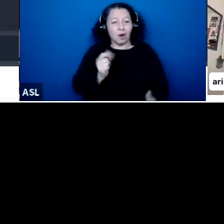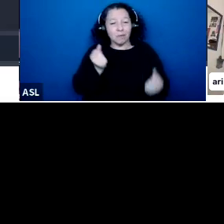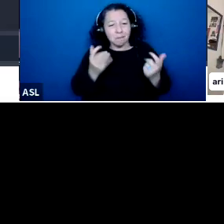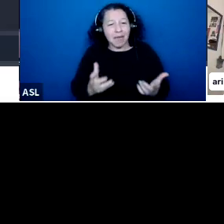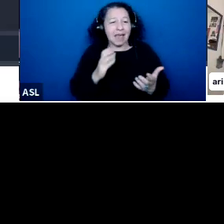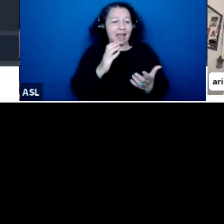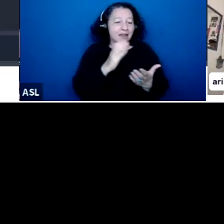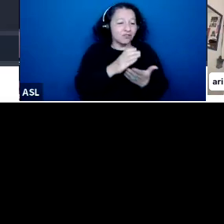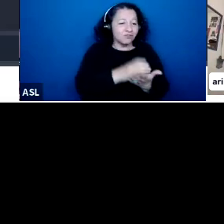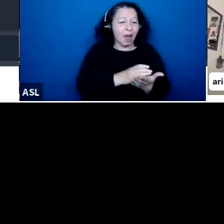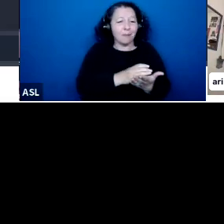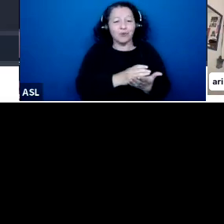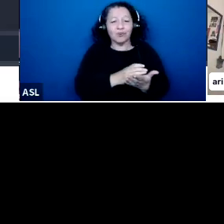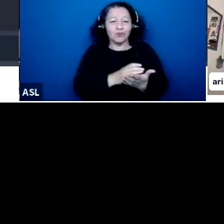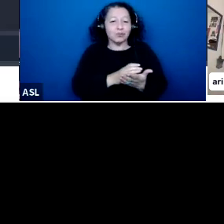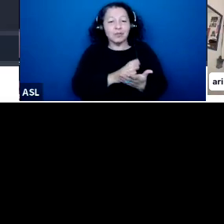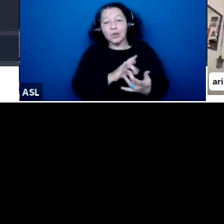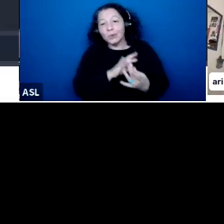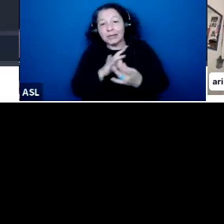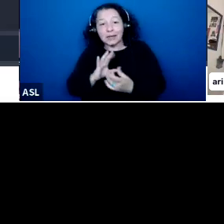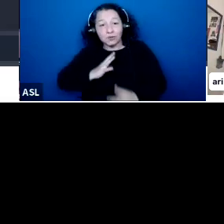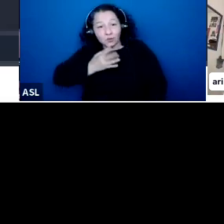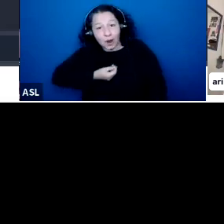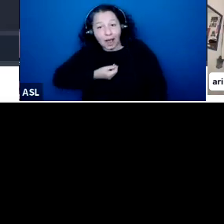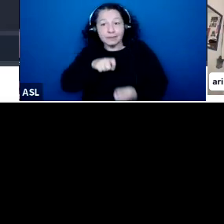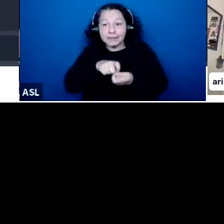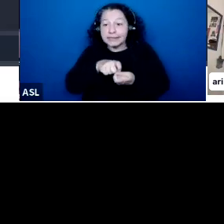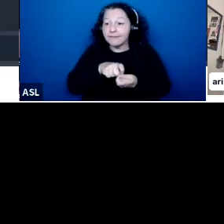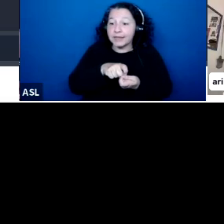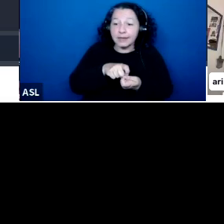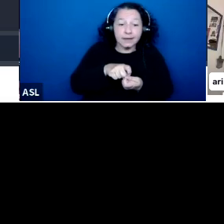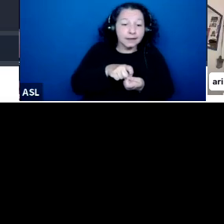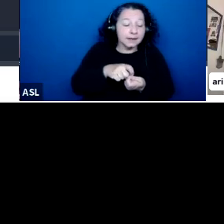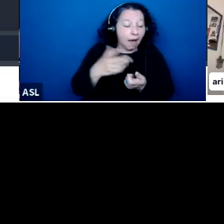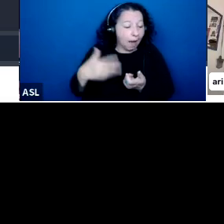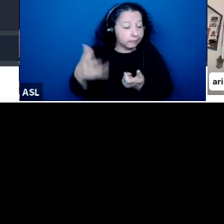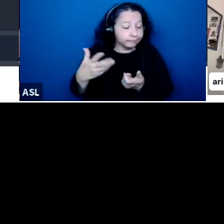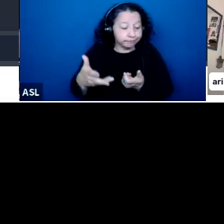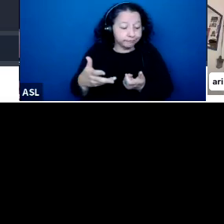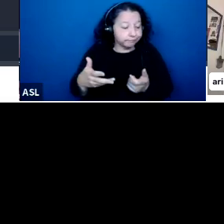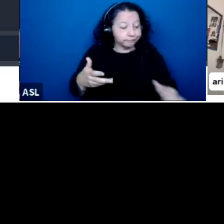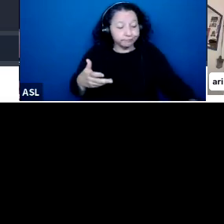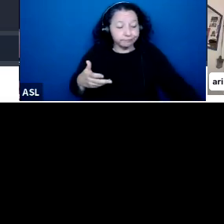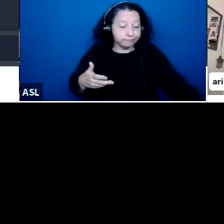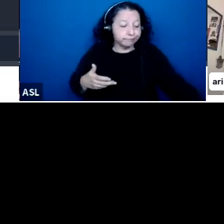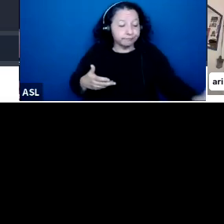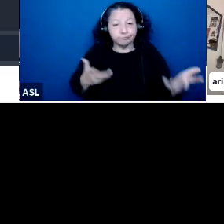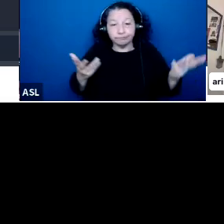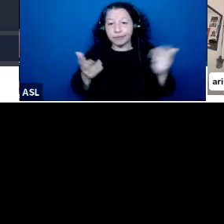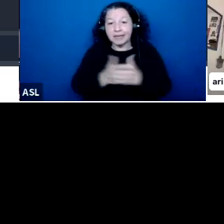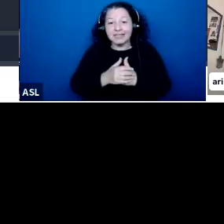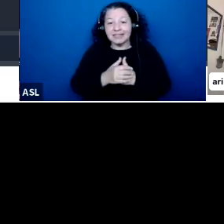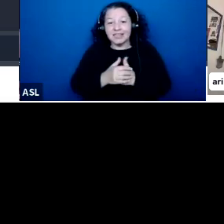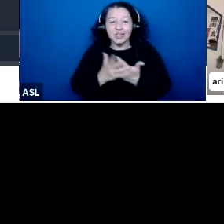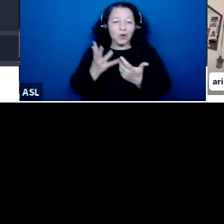we have a lot of chapters that are just related to trans specific just